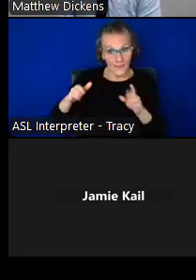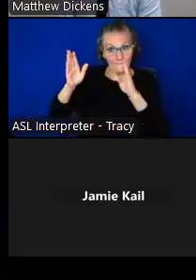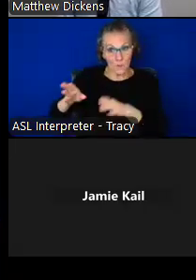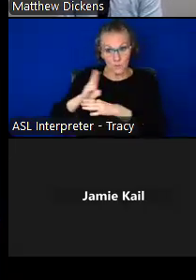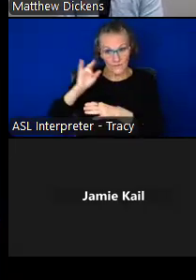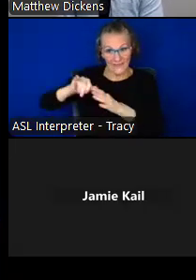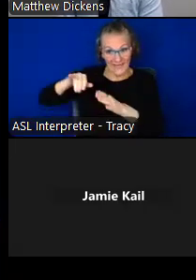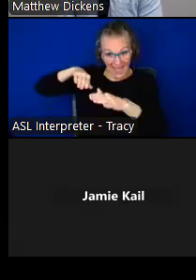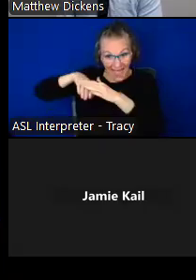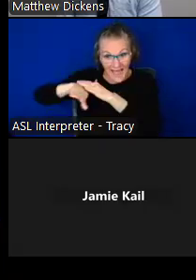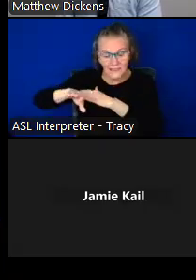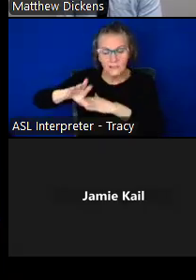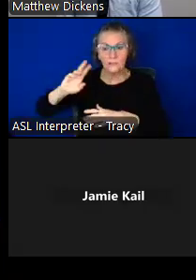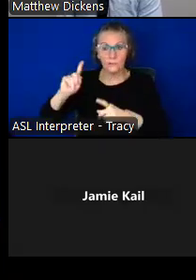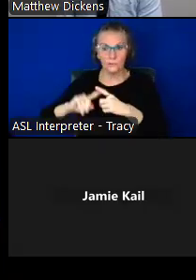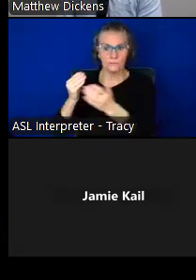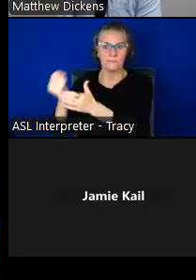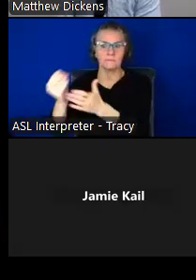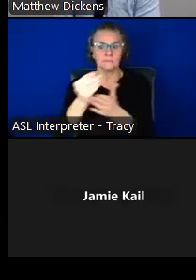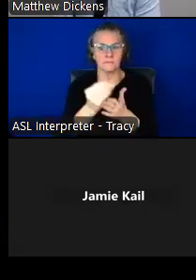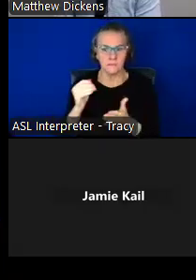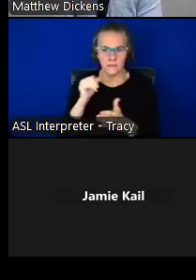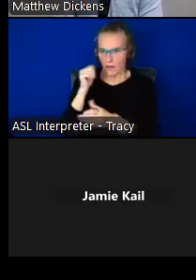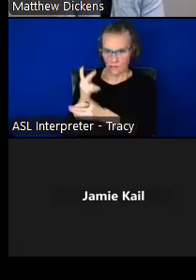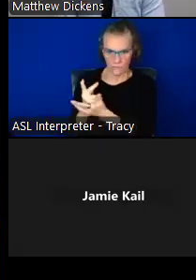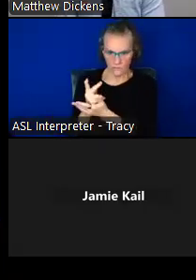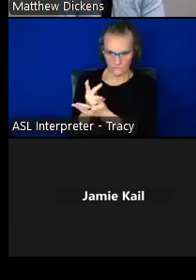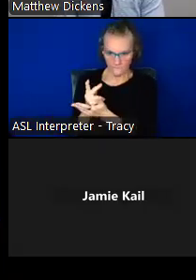to make unauthorized purchases. So